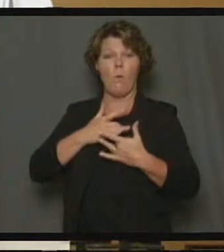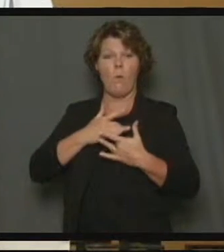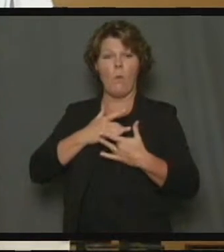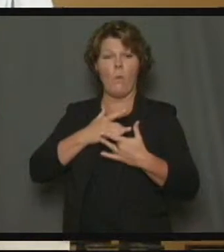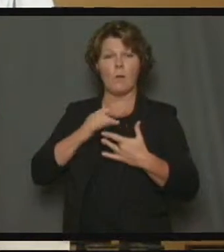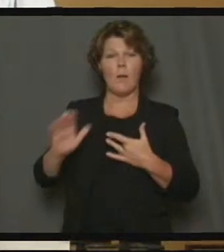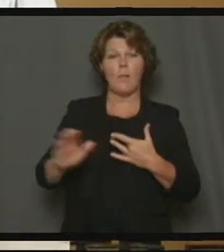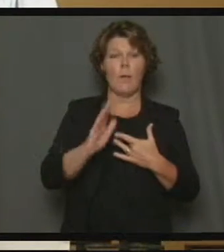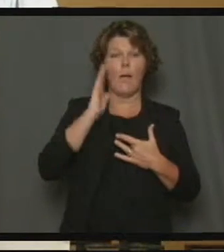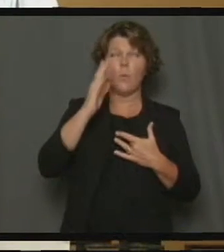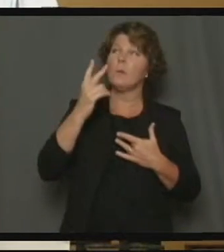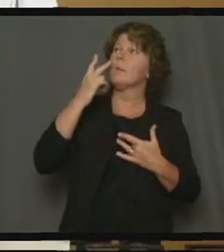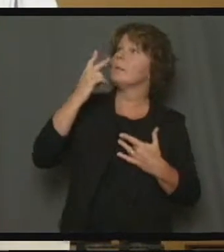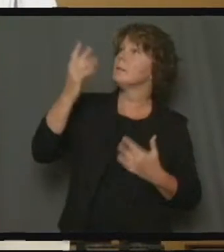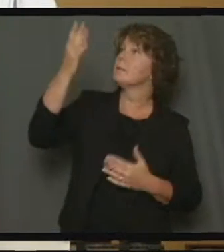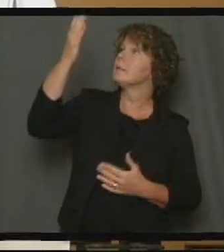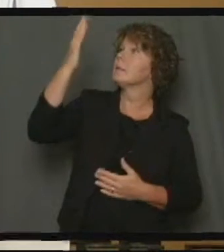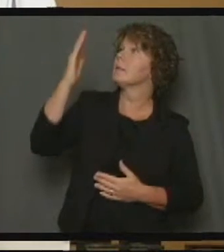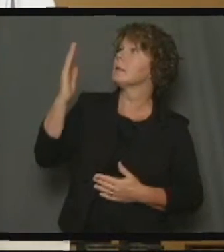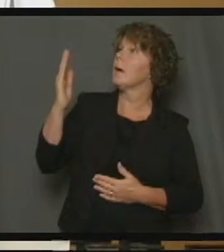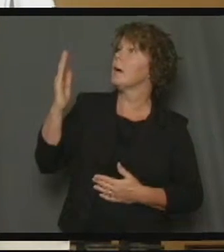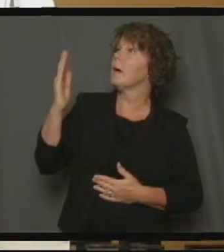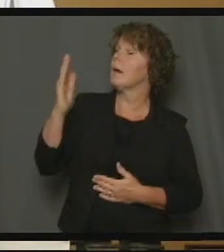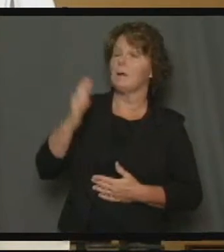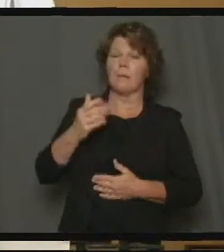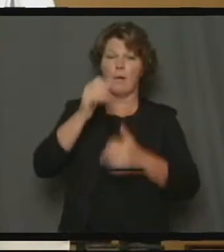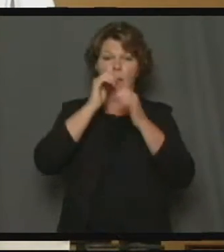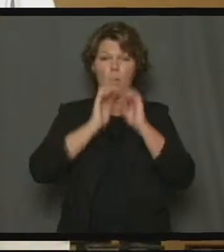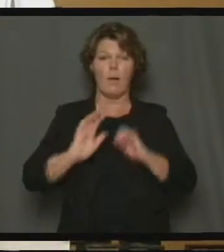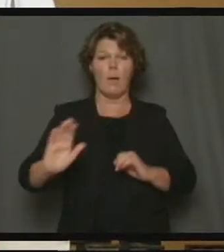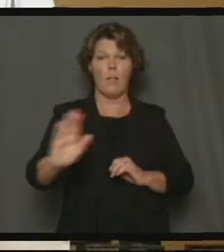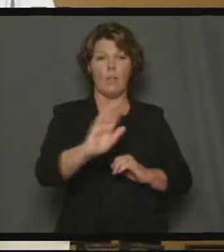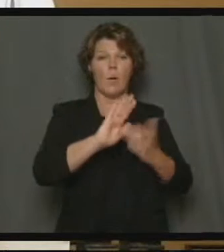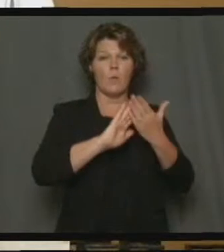for they shall see God. Blessed are the